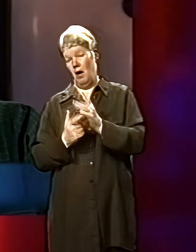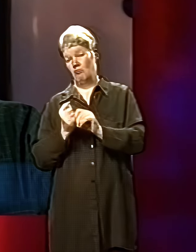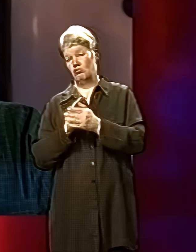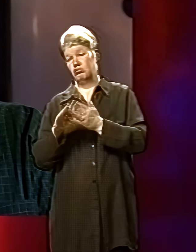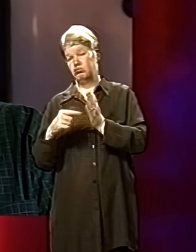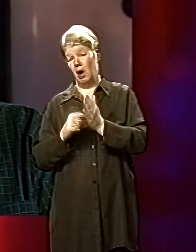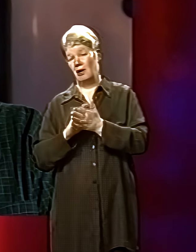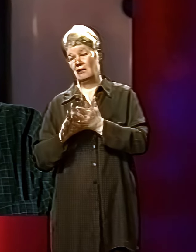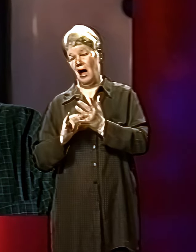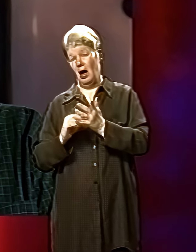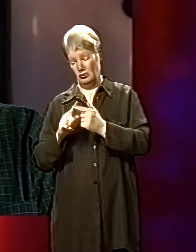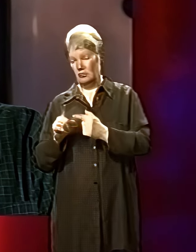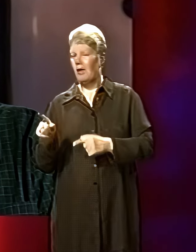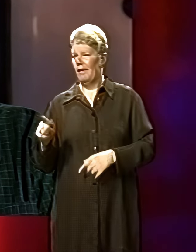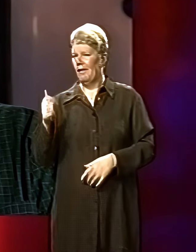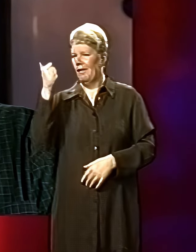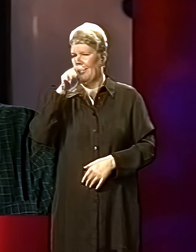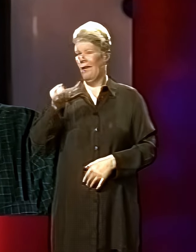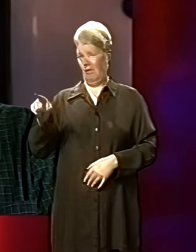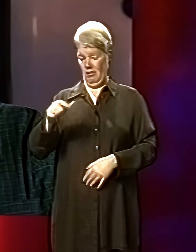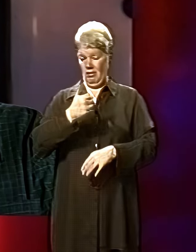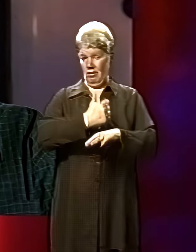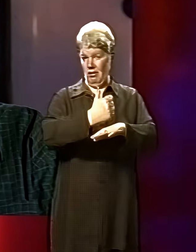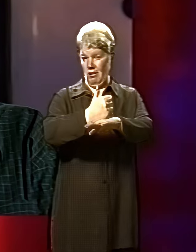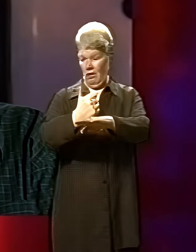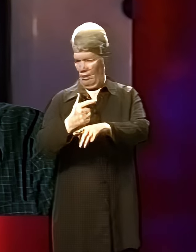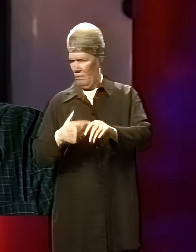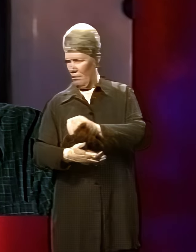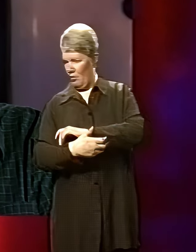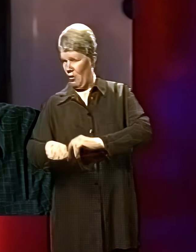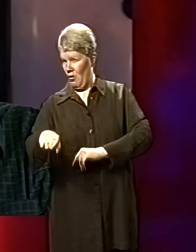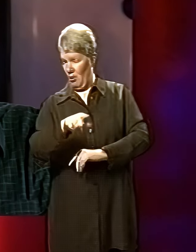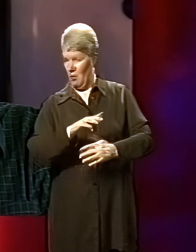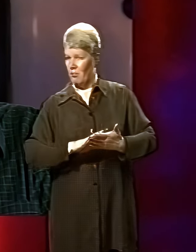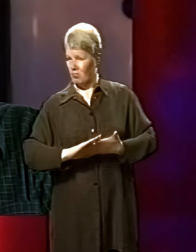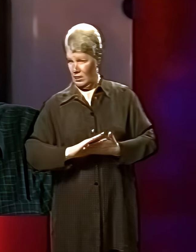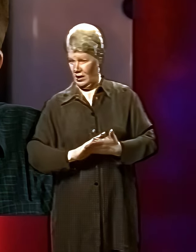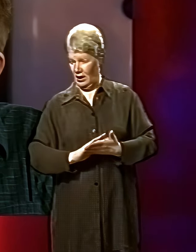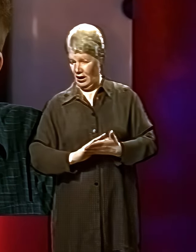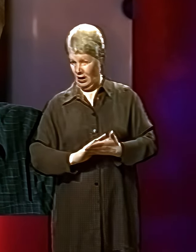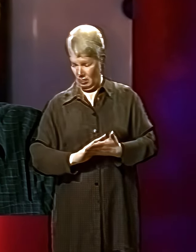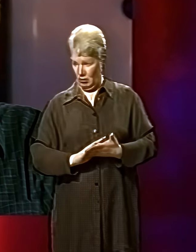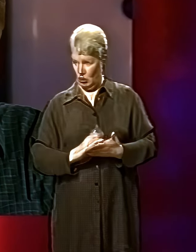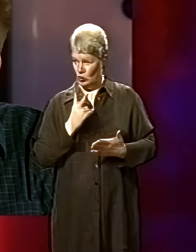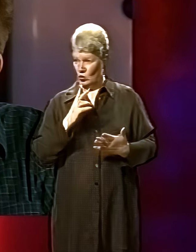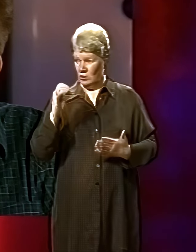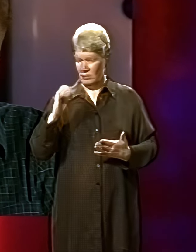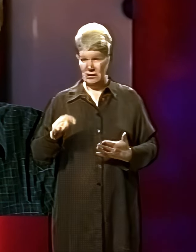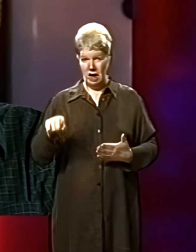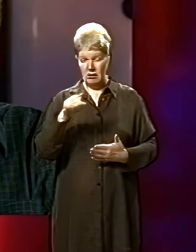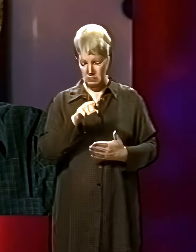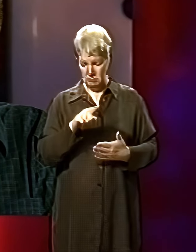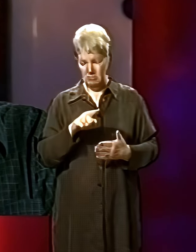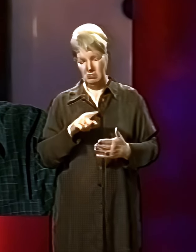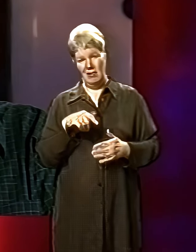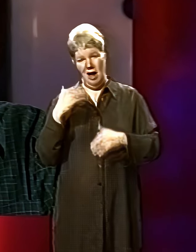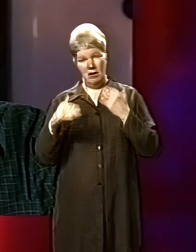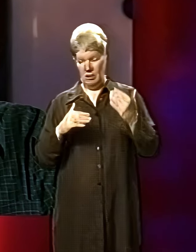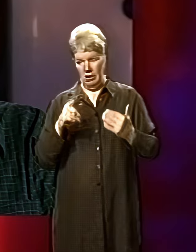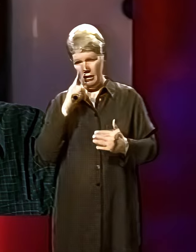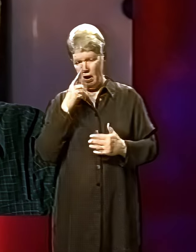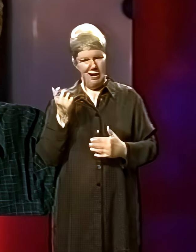the last estimates in December were of 7.8 million. That's one in every five adults who can't get a bank account, can't get more normal